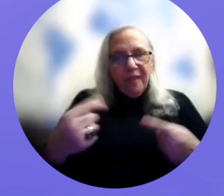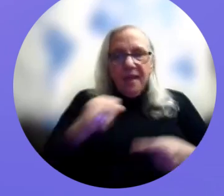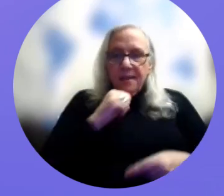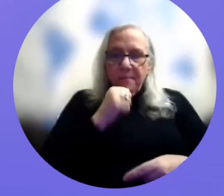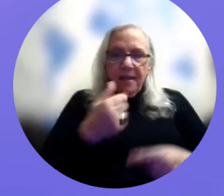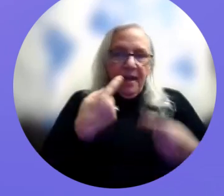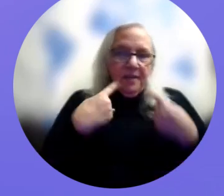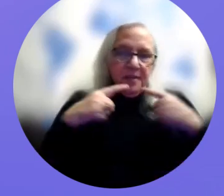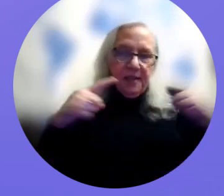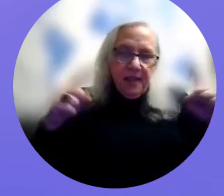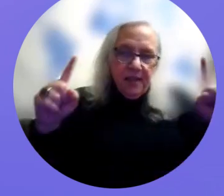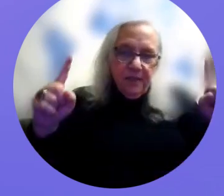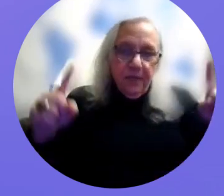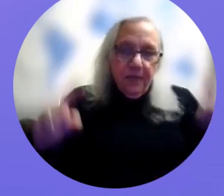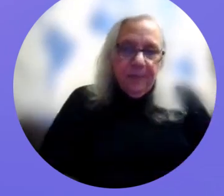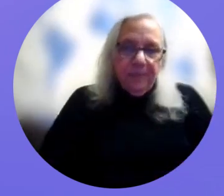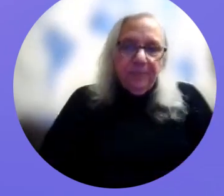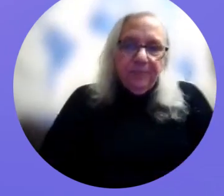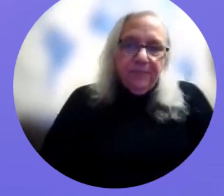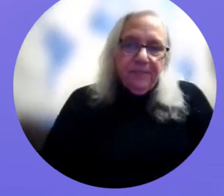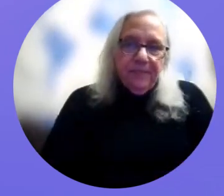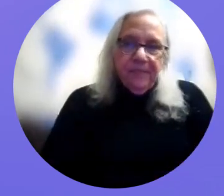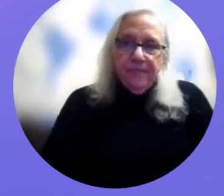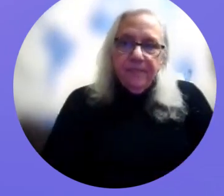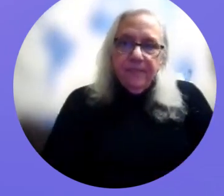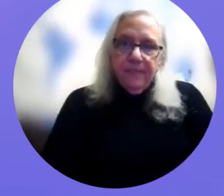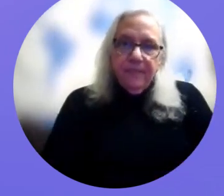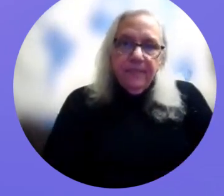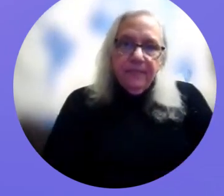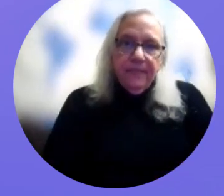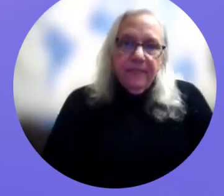date has been unsuccessful.